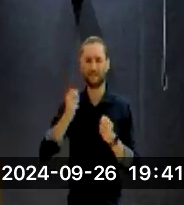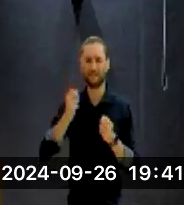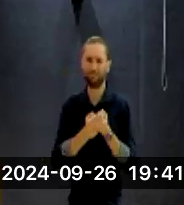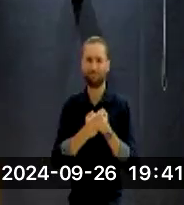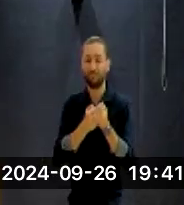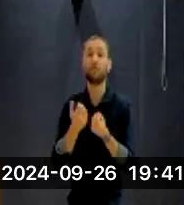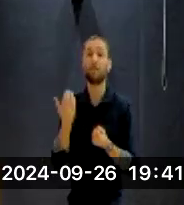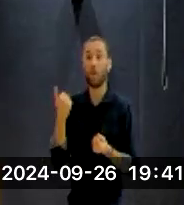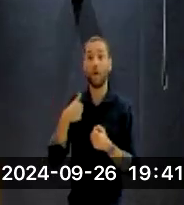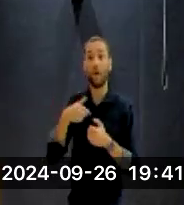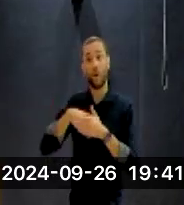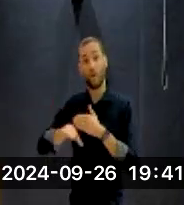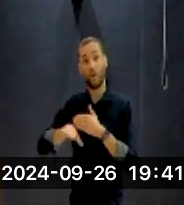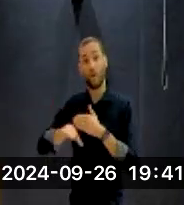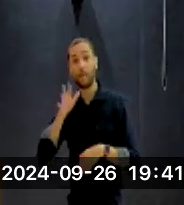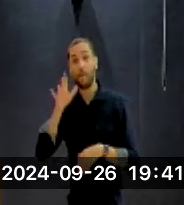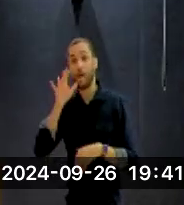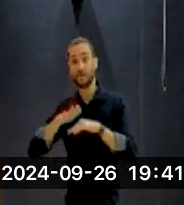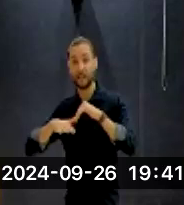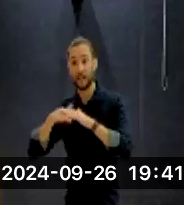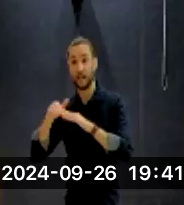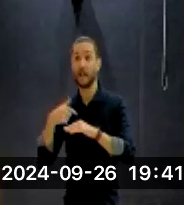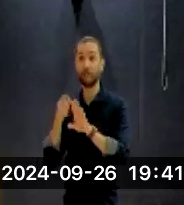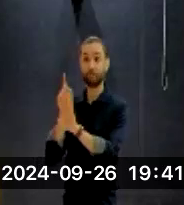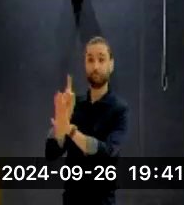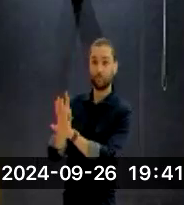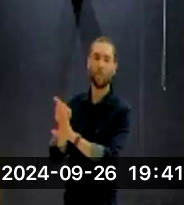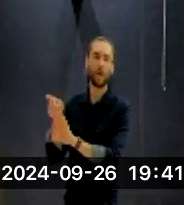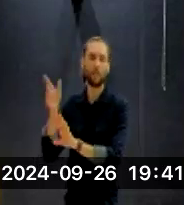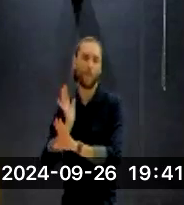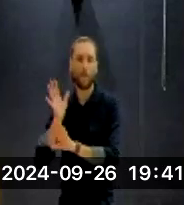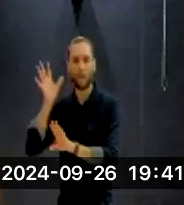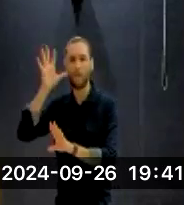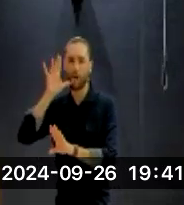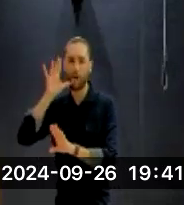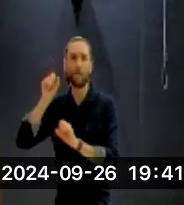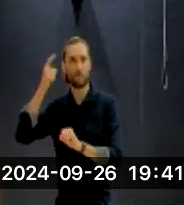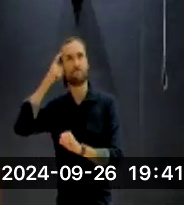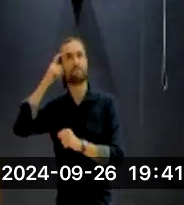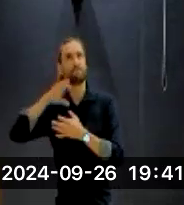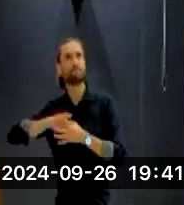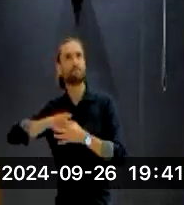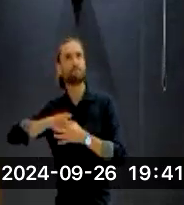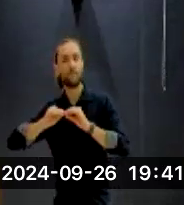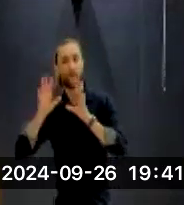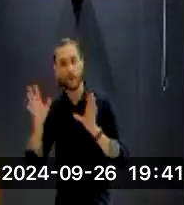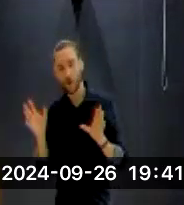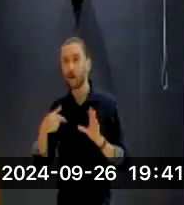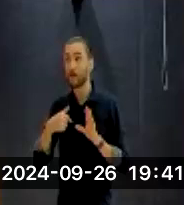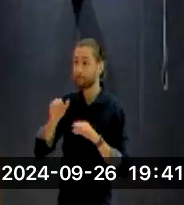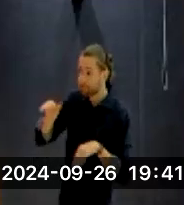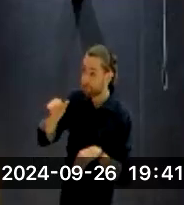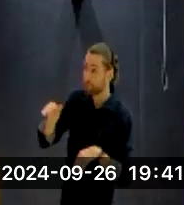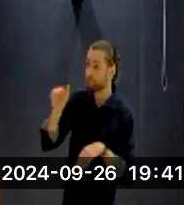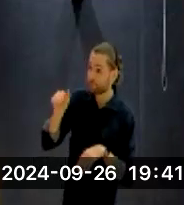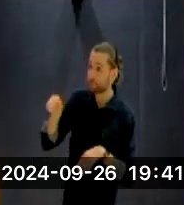mom's facility and she would hear my voice. My mom was cognizant. She knew me. She knew us. She wasn't to the stage where she didn't recognize us. And she would hear my